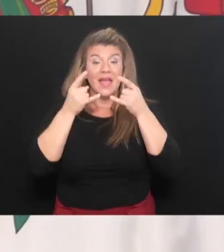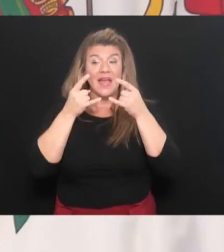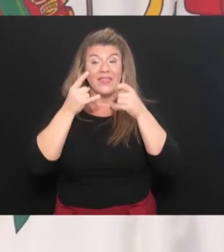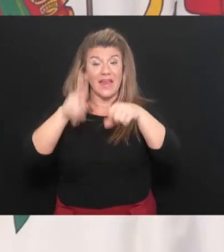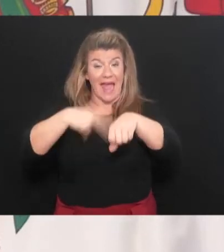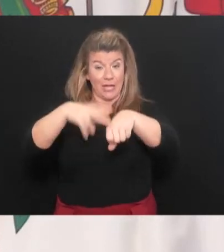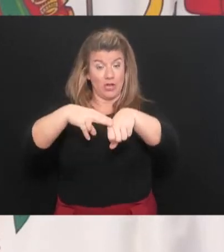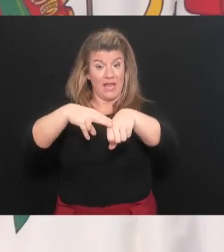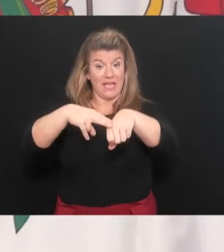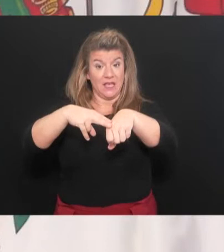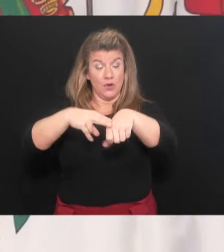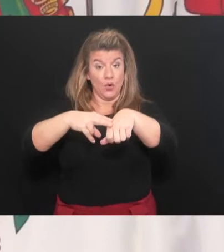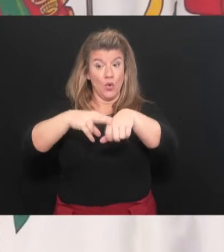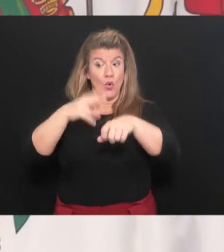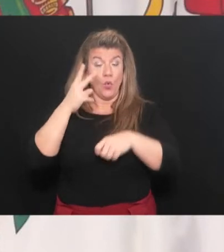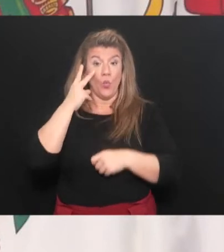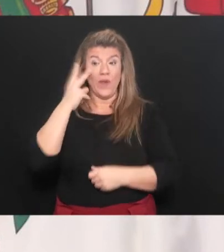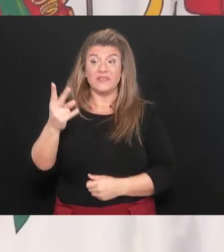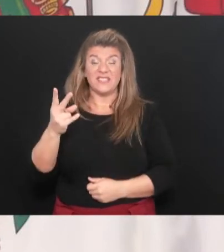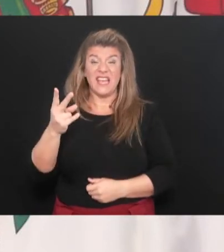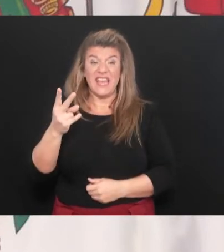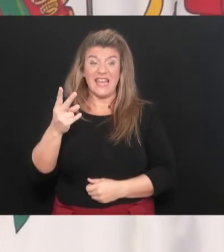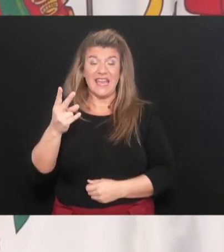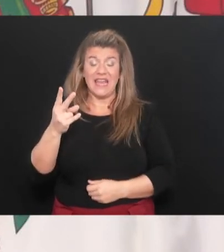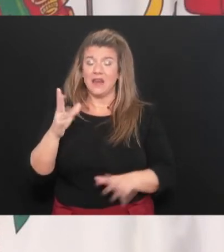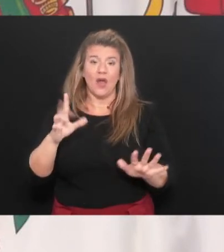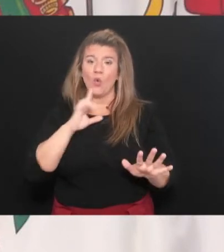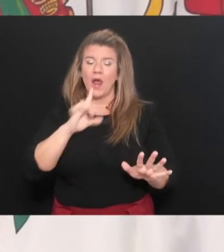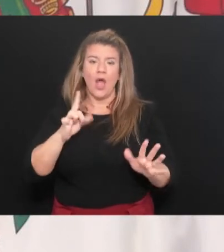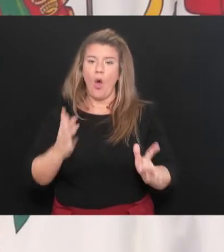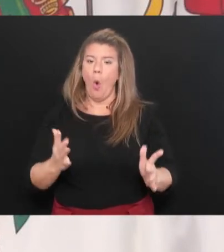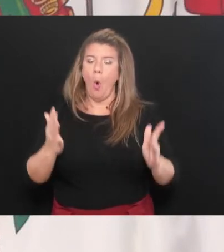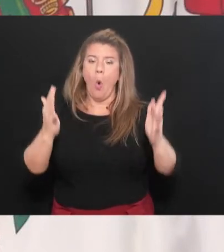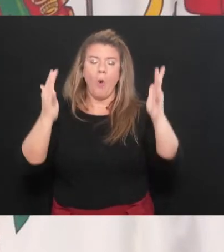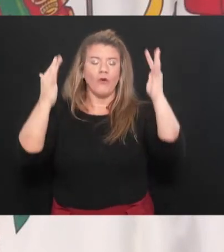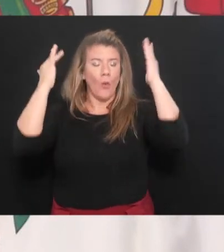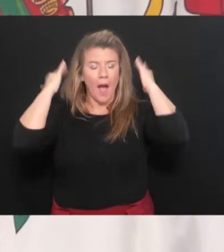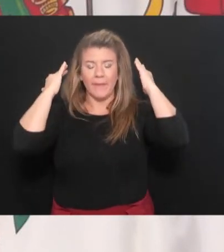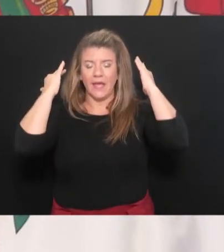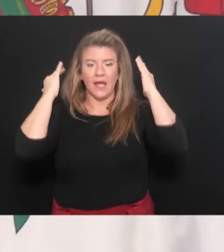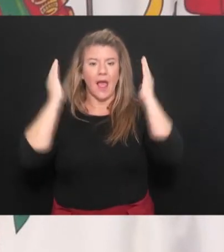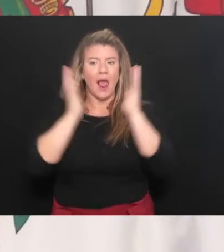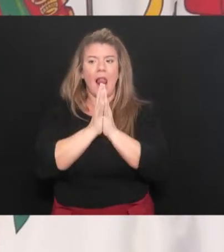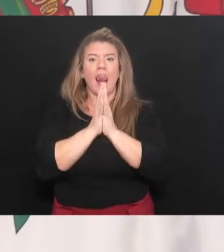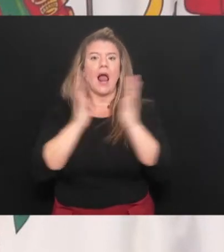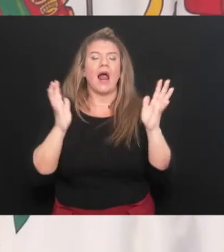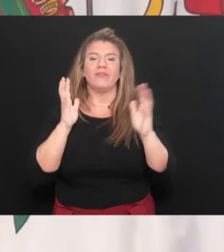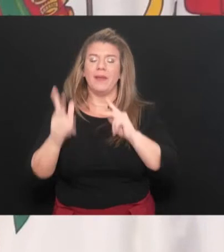Nationally, we have seen an overwhelming majority of the people